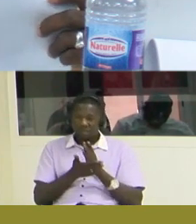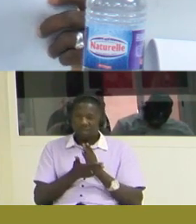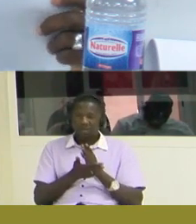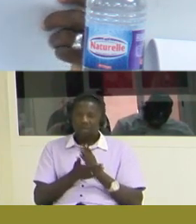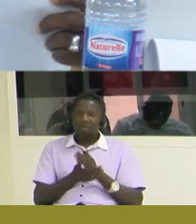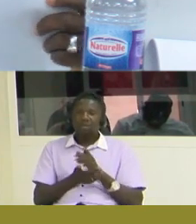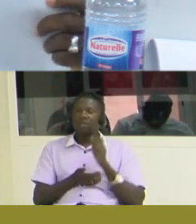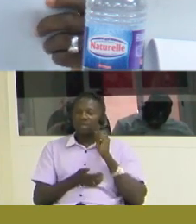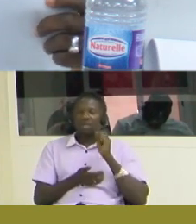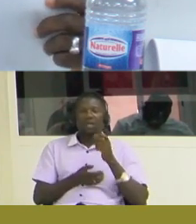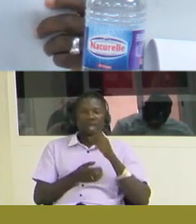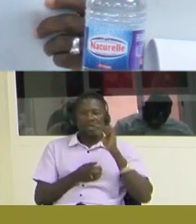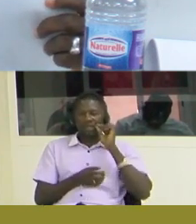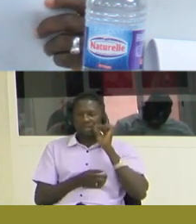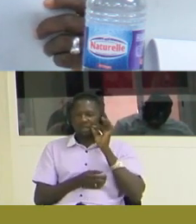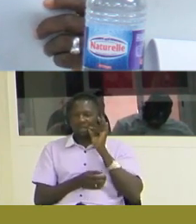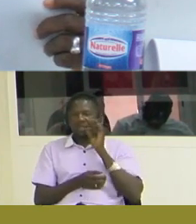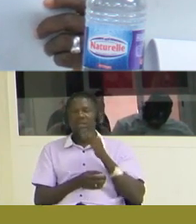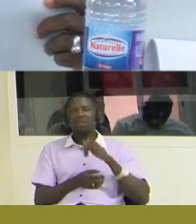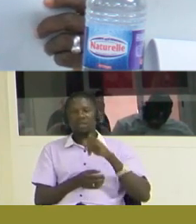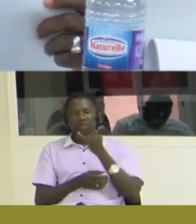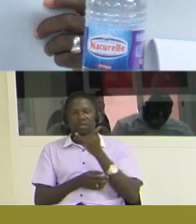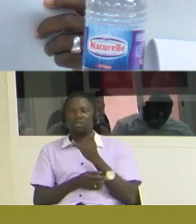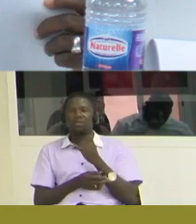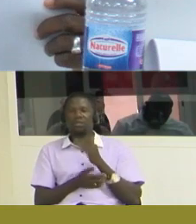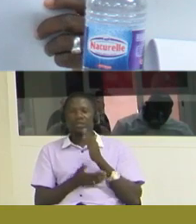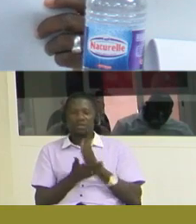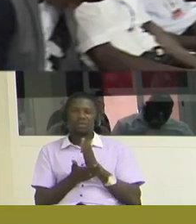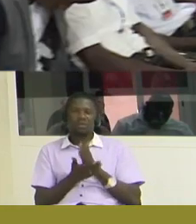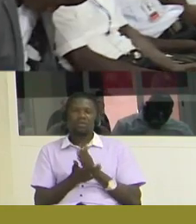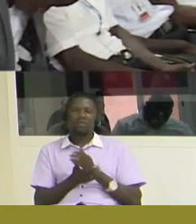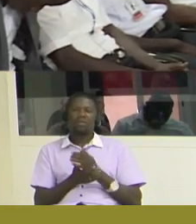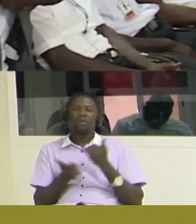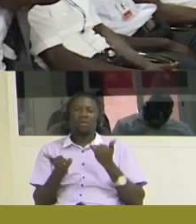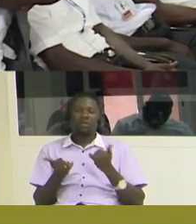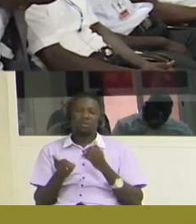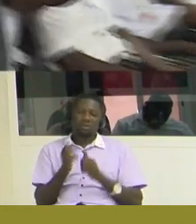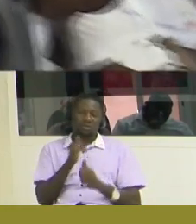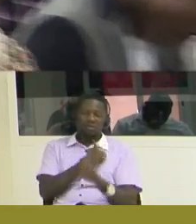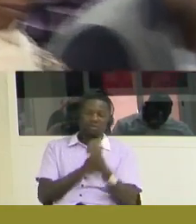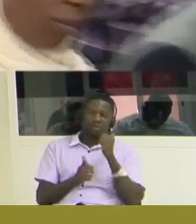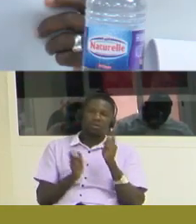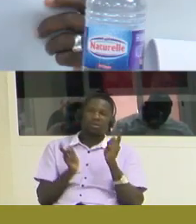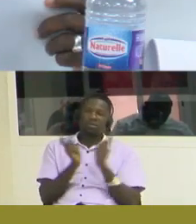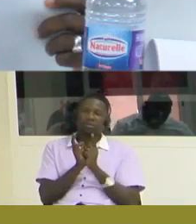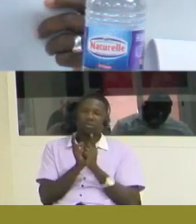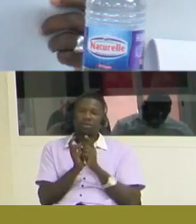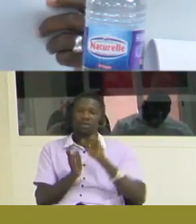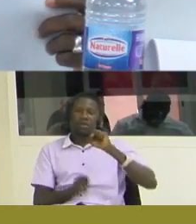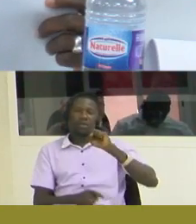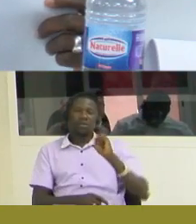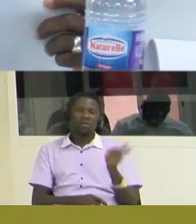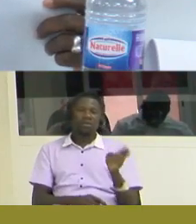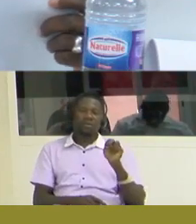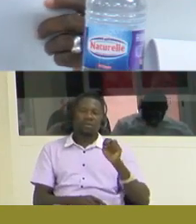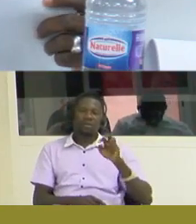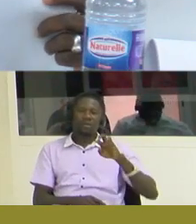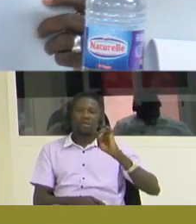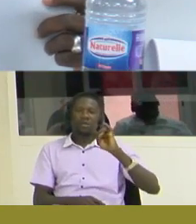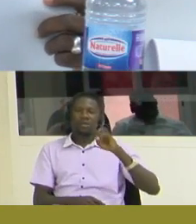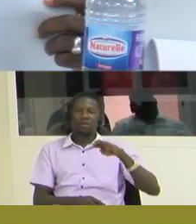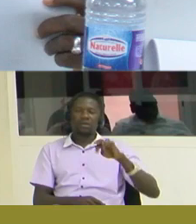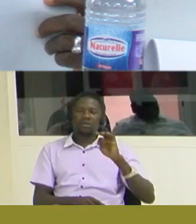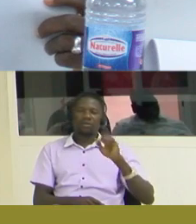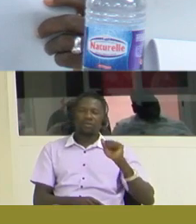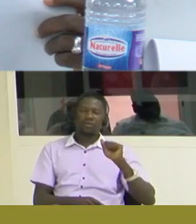that is right now I came back I met city of Gomes sir everybody press